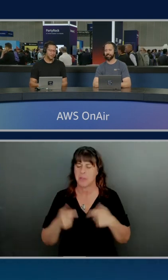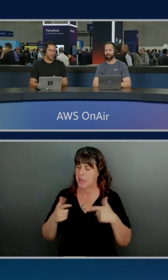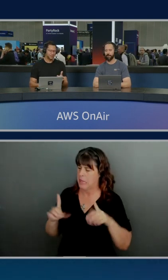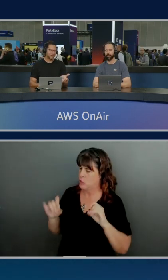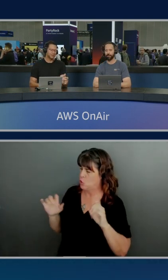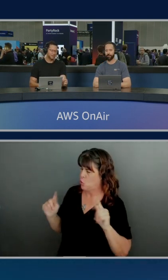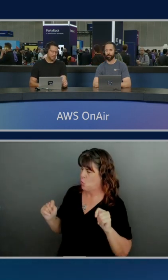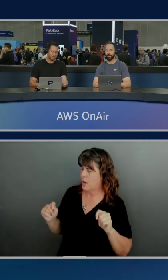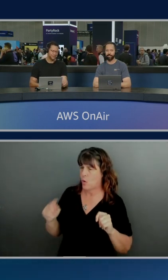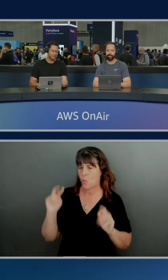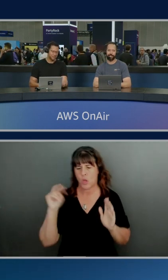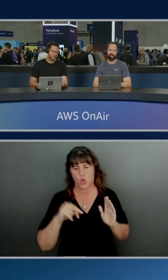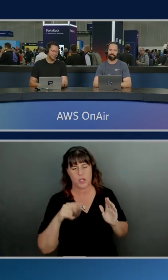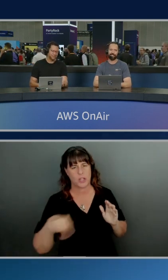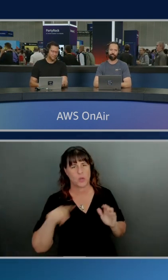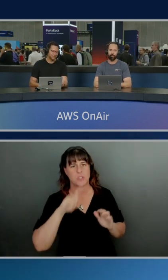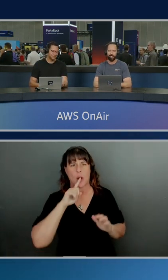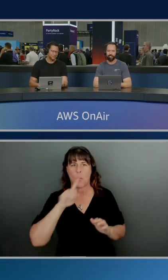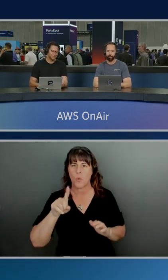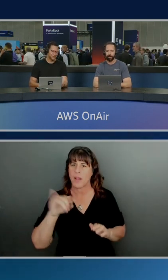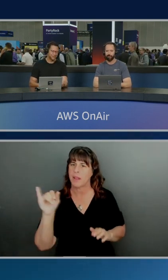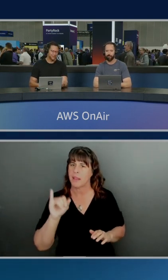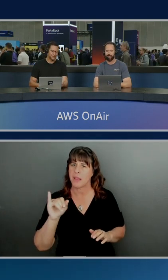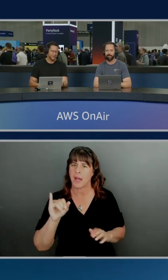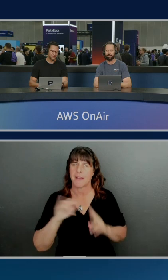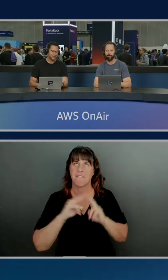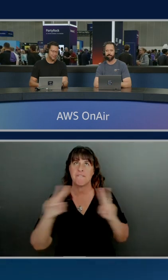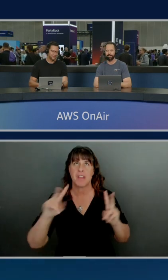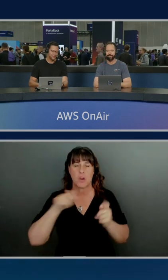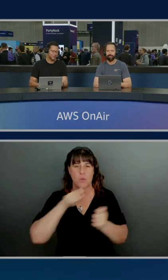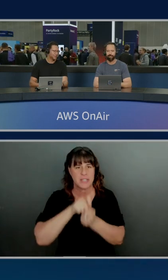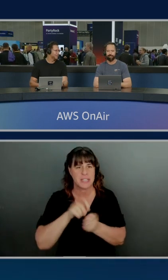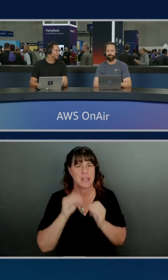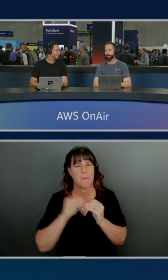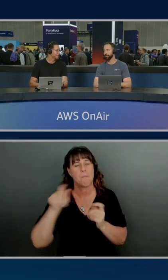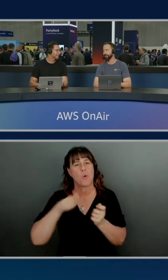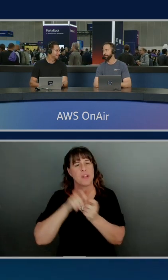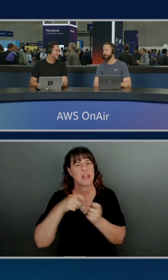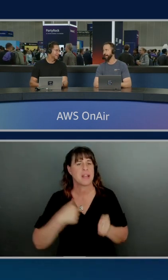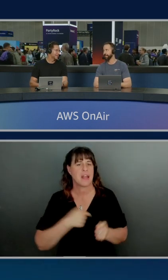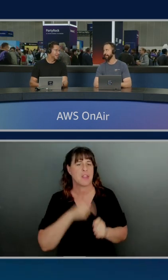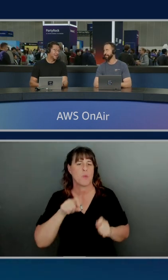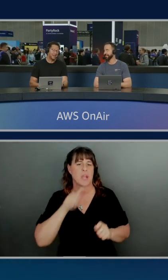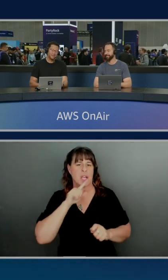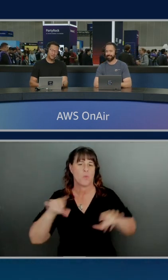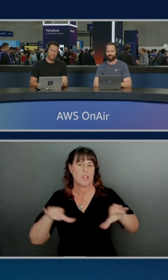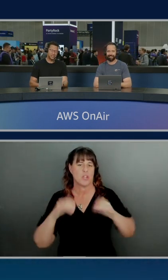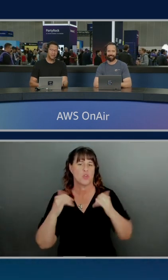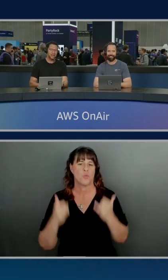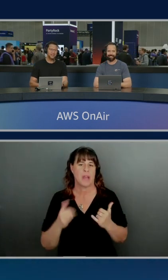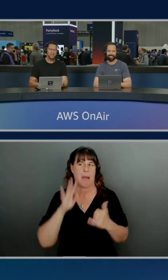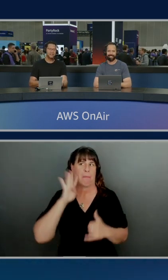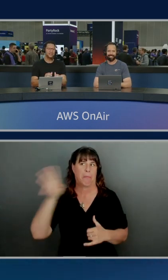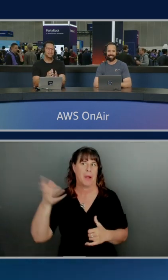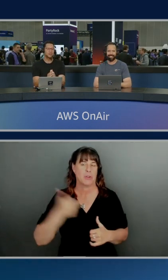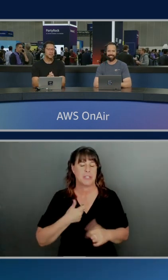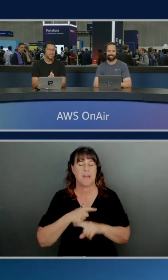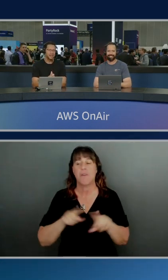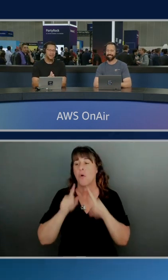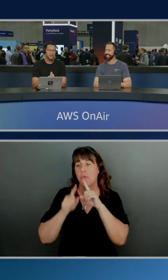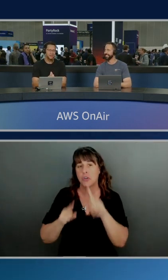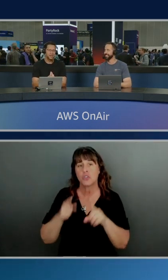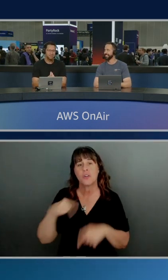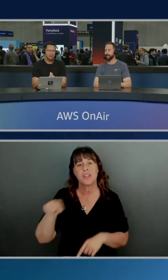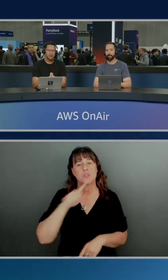Because those are really like super detailed, probably more detailed than we can construct on the fly here now. For sure. And this will